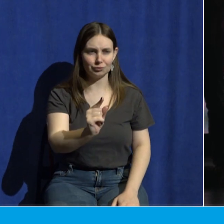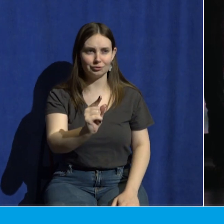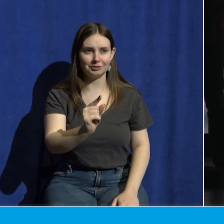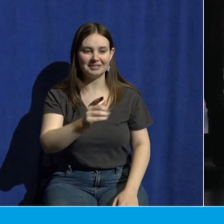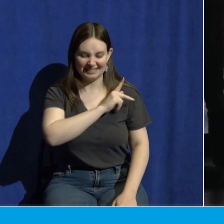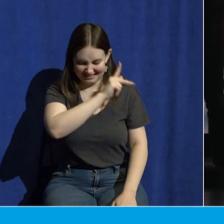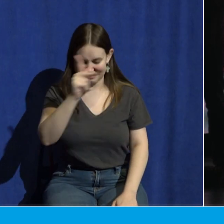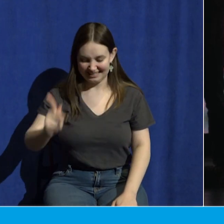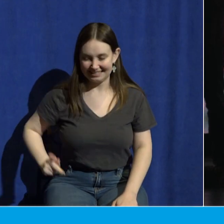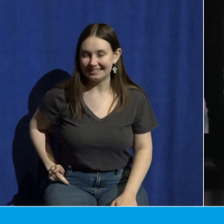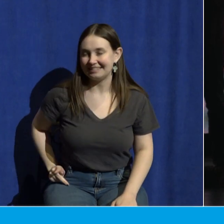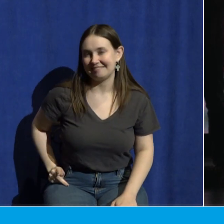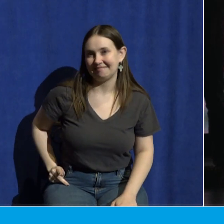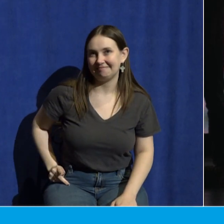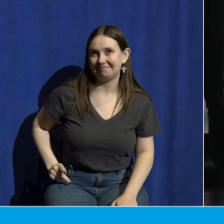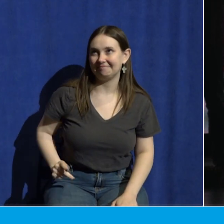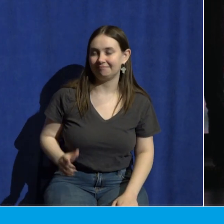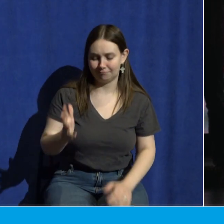all.